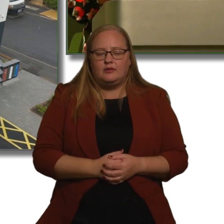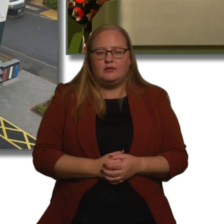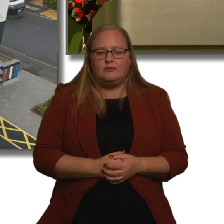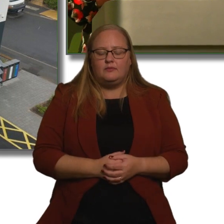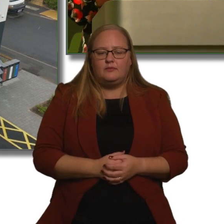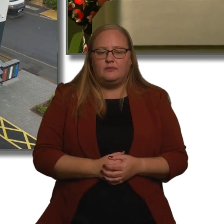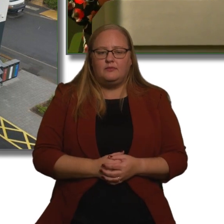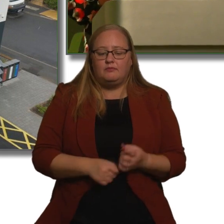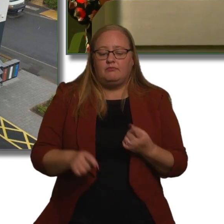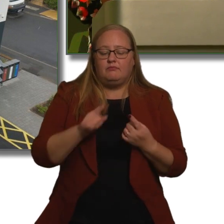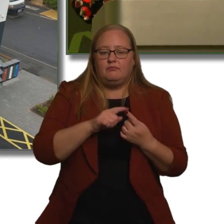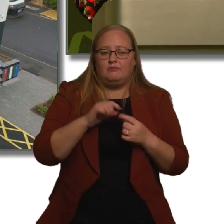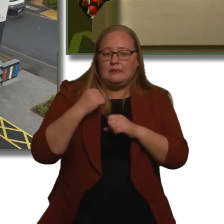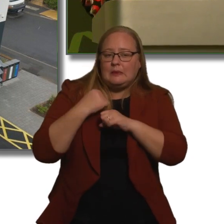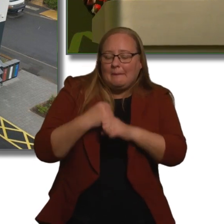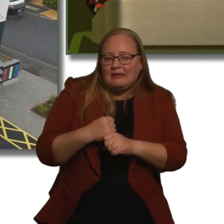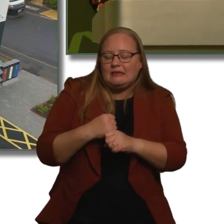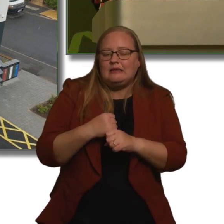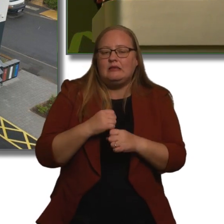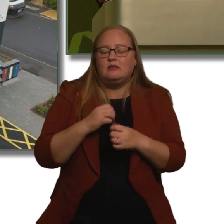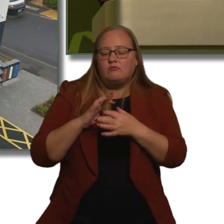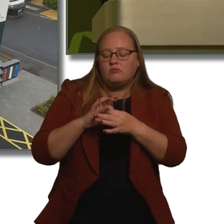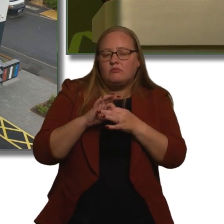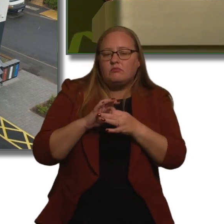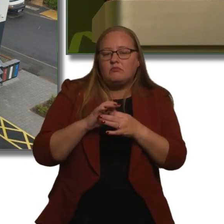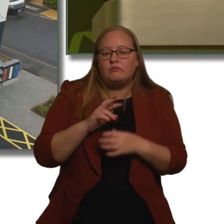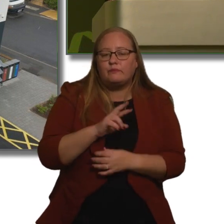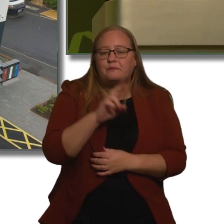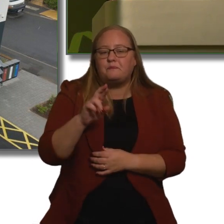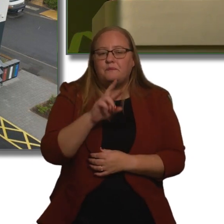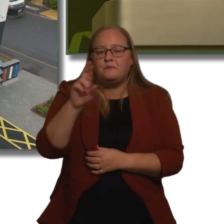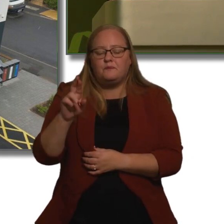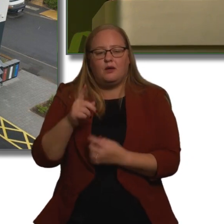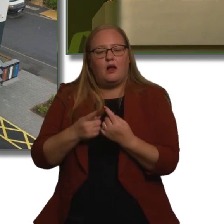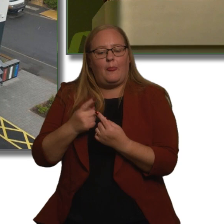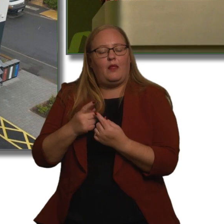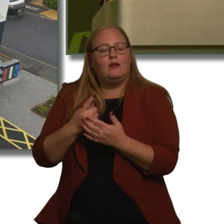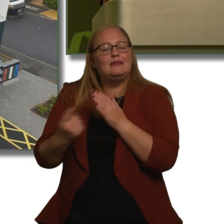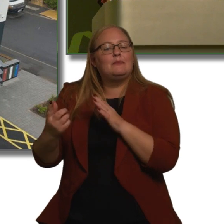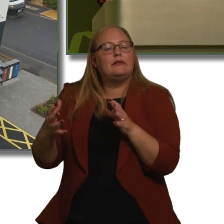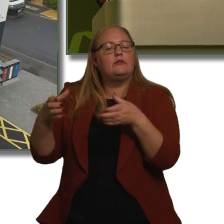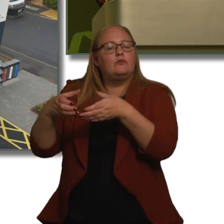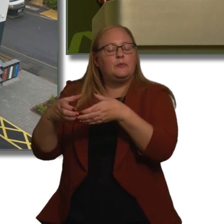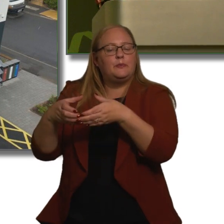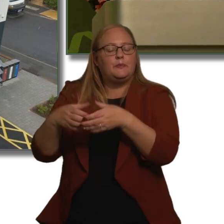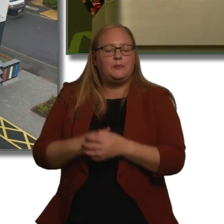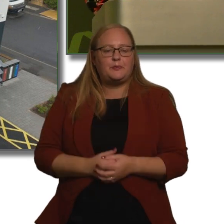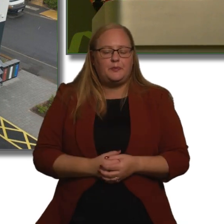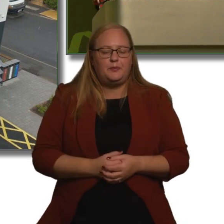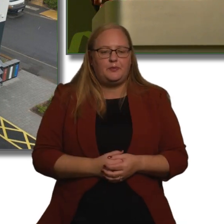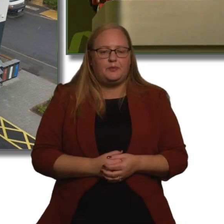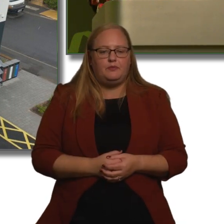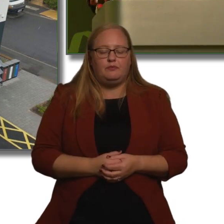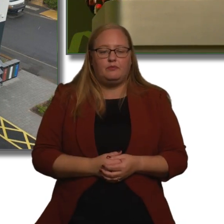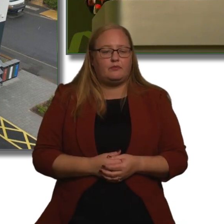made a broad commitment to work closer with our other independent cooperative partners. We're already